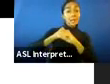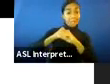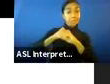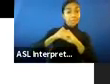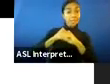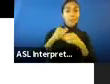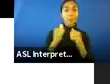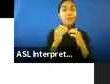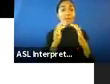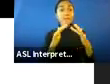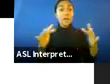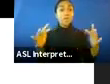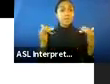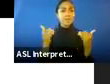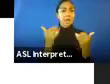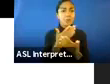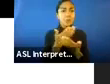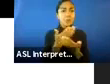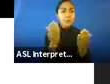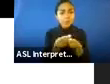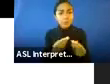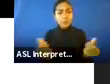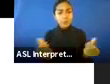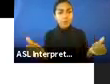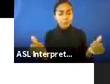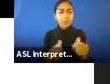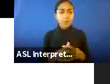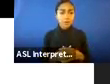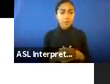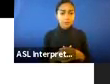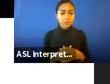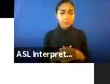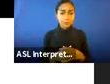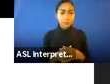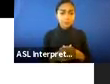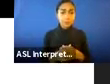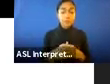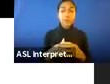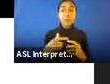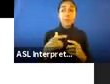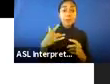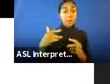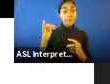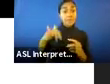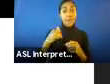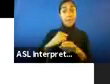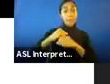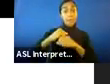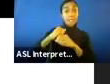diverse populations and diverse ecosystems that would slow down transmission.